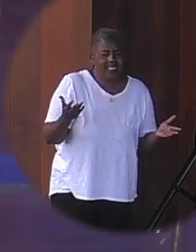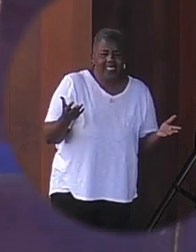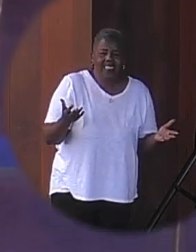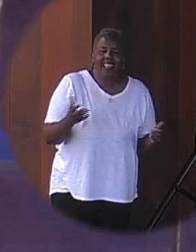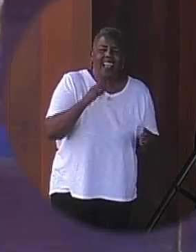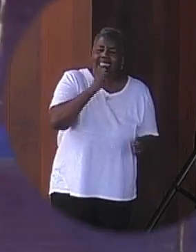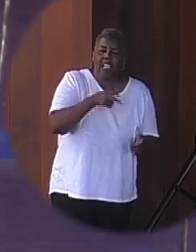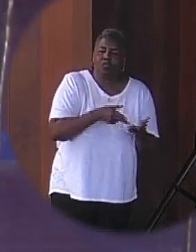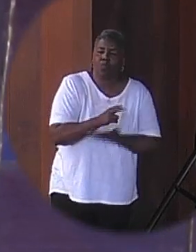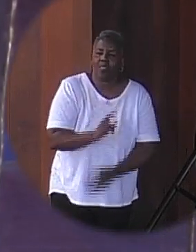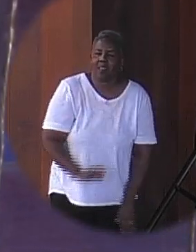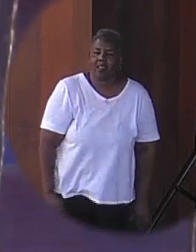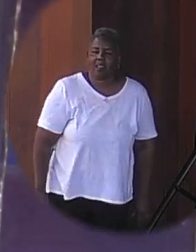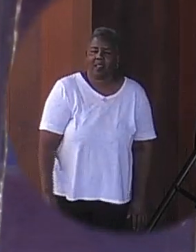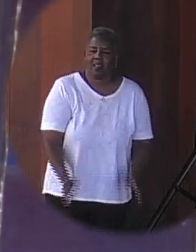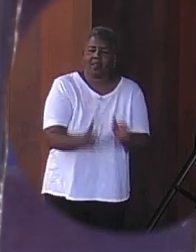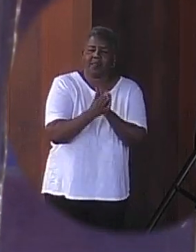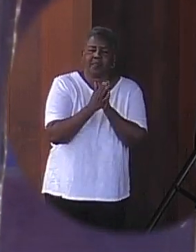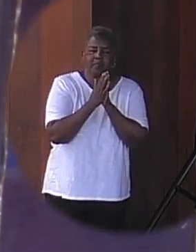not truth.